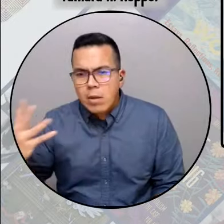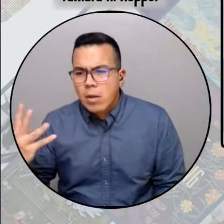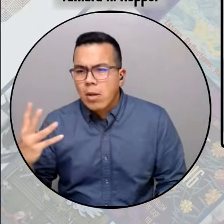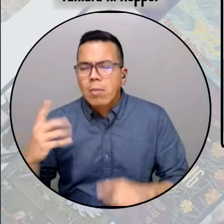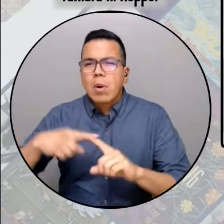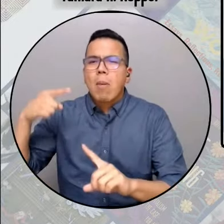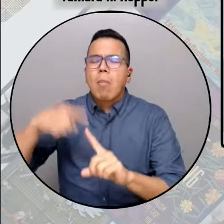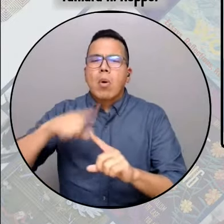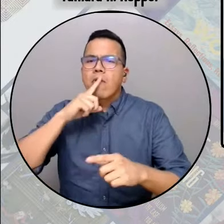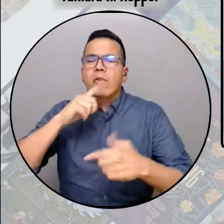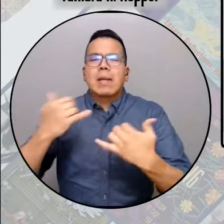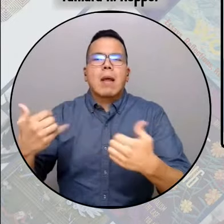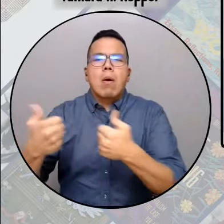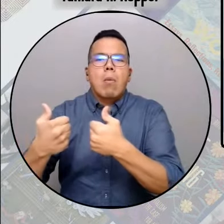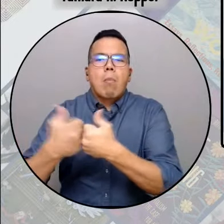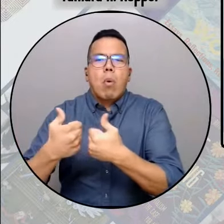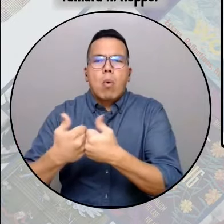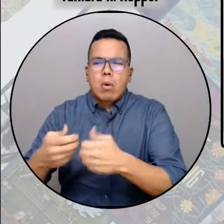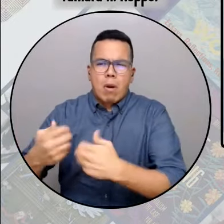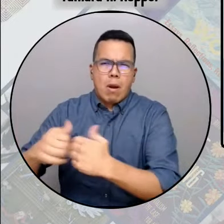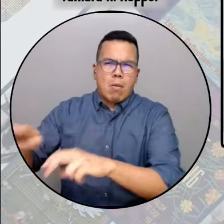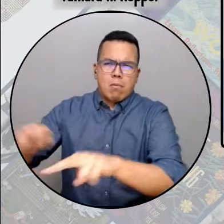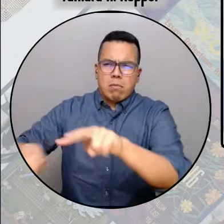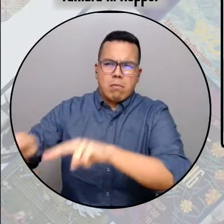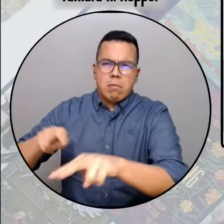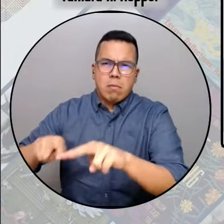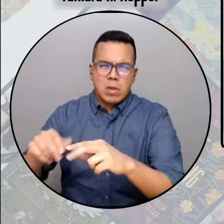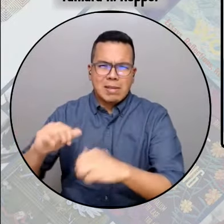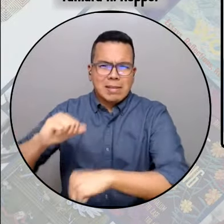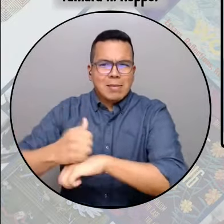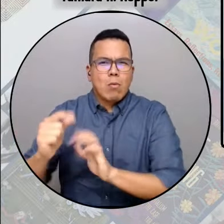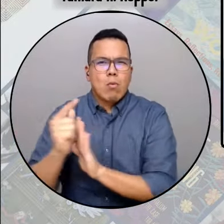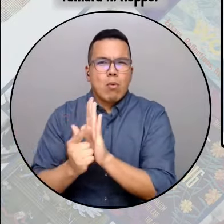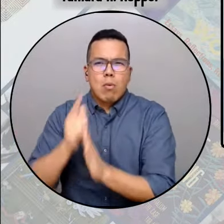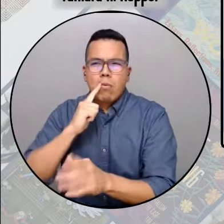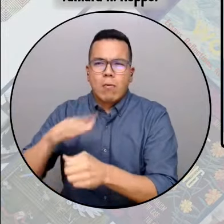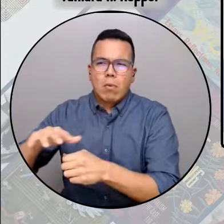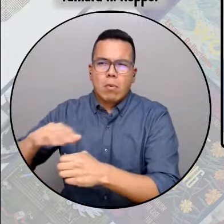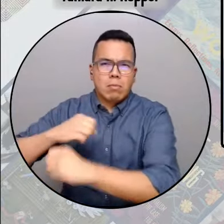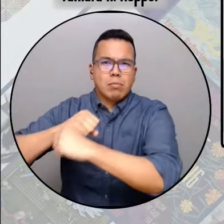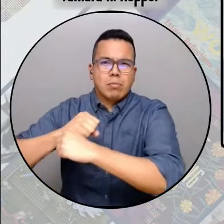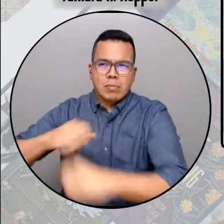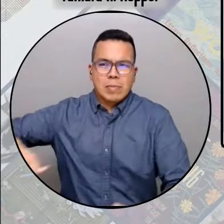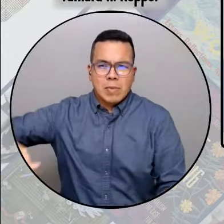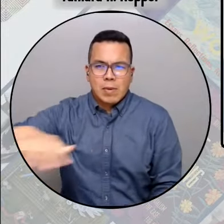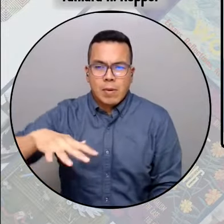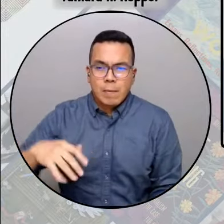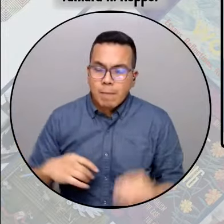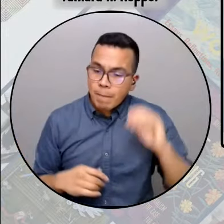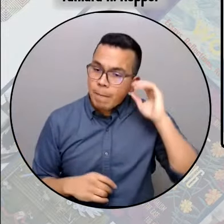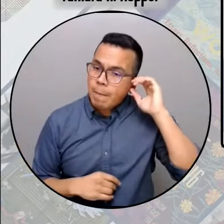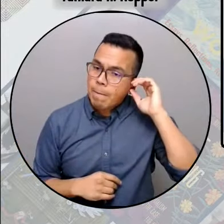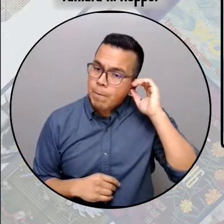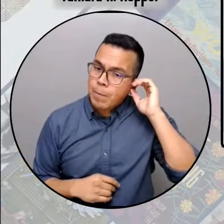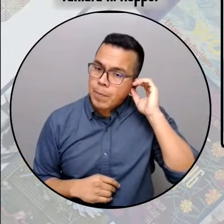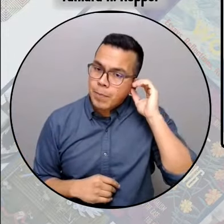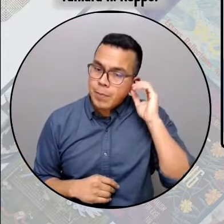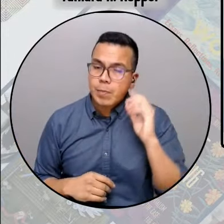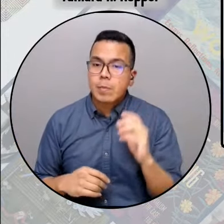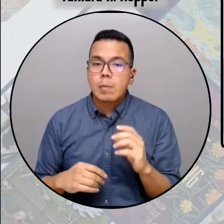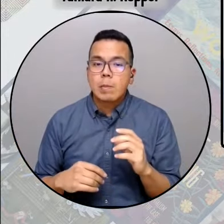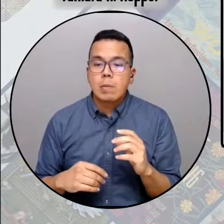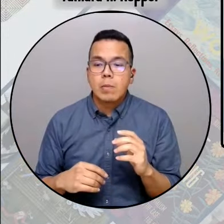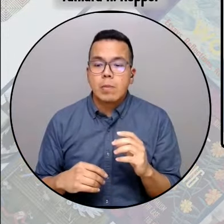And so if we think about kind of the attempt to get rid of criminalized people or people who have been in the system